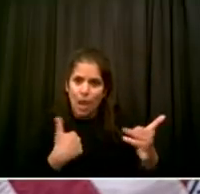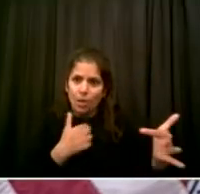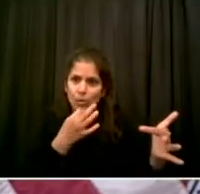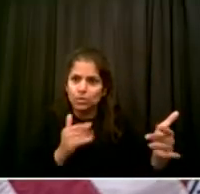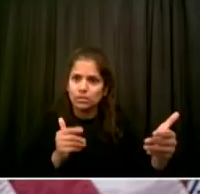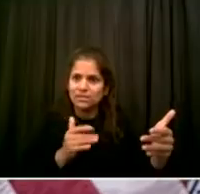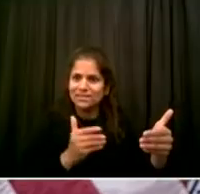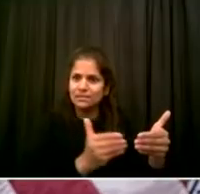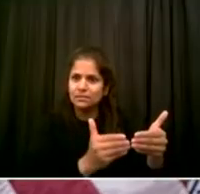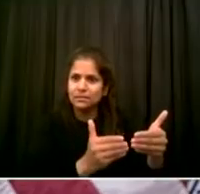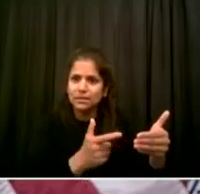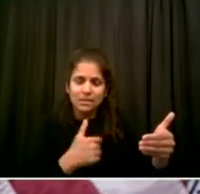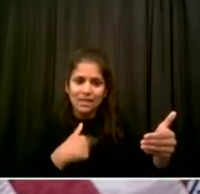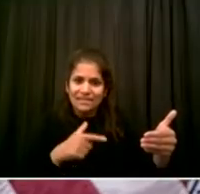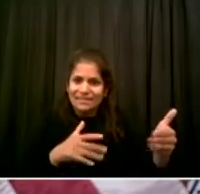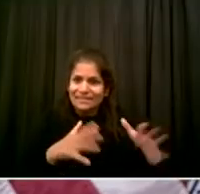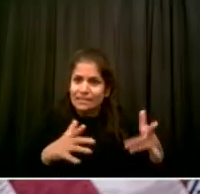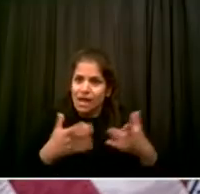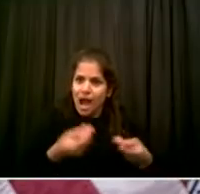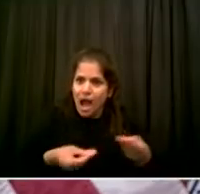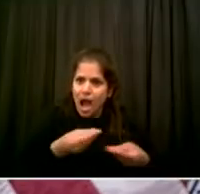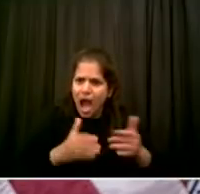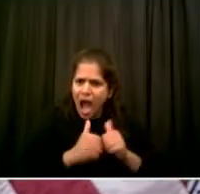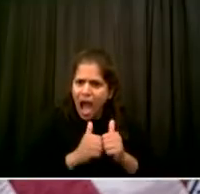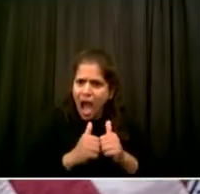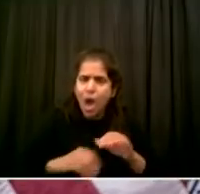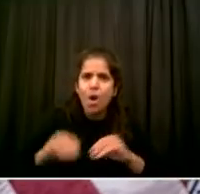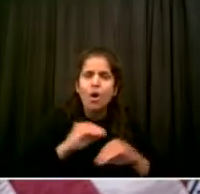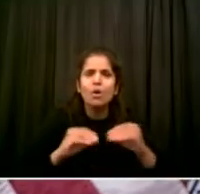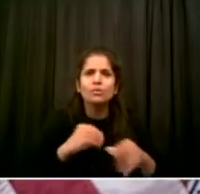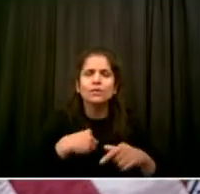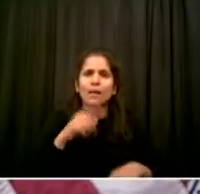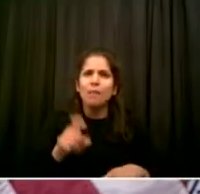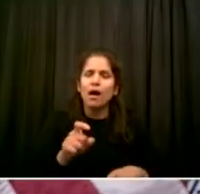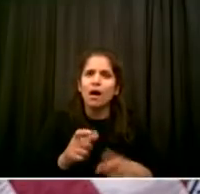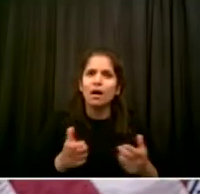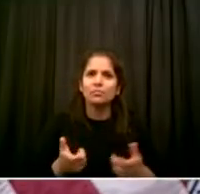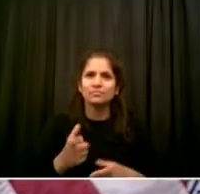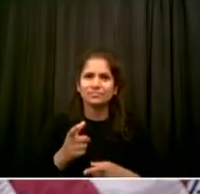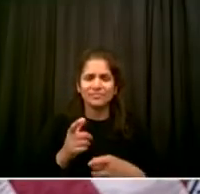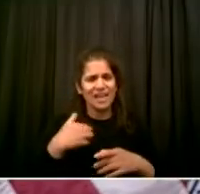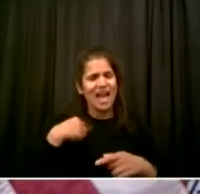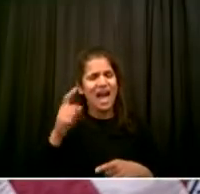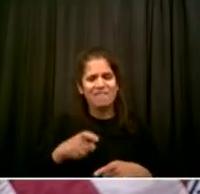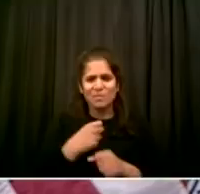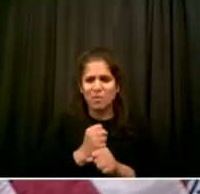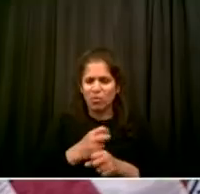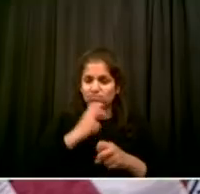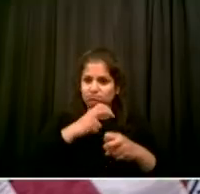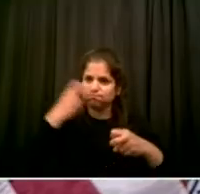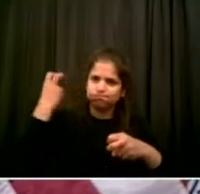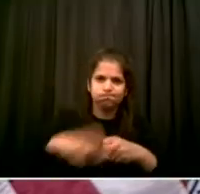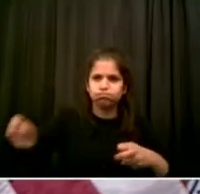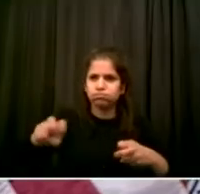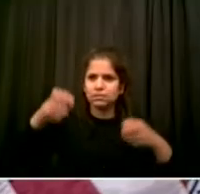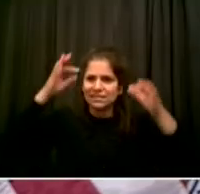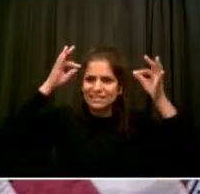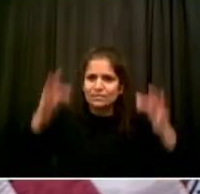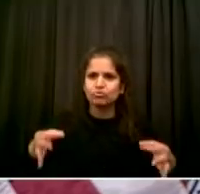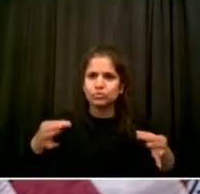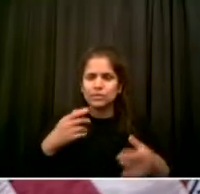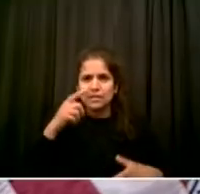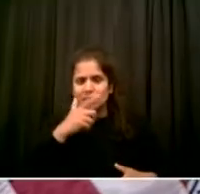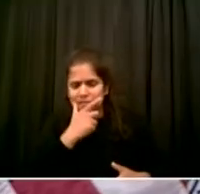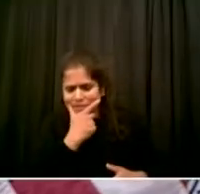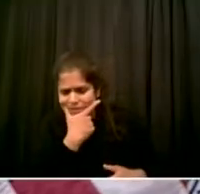to use or intend to use in the first instance, but it's something we need as a last resort if our federal